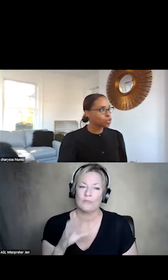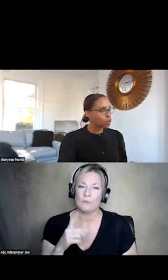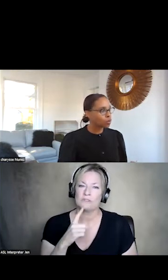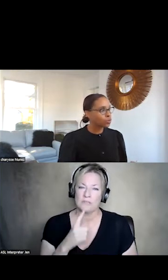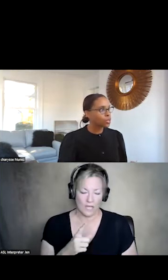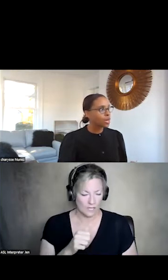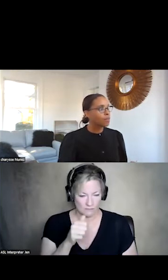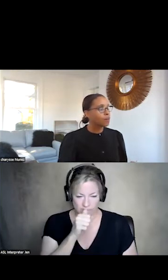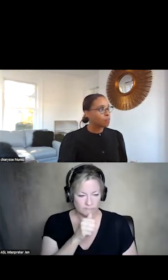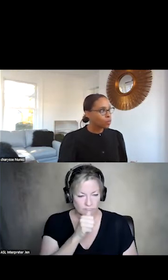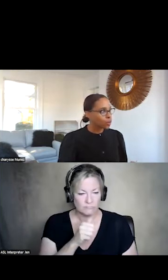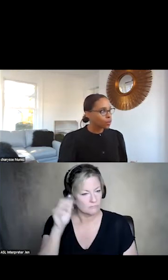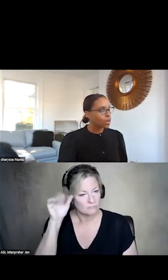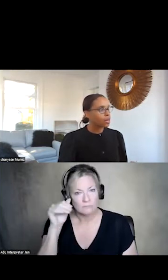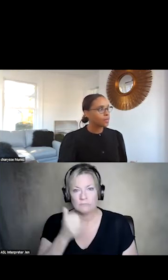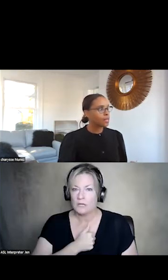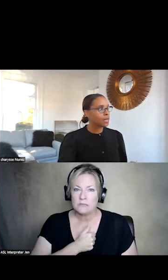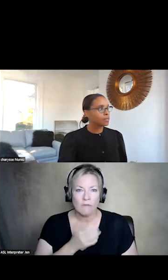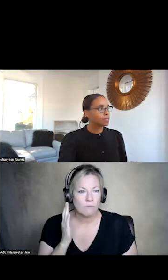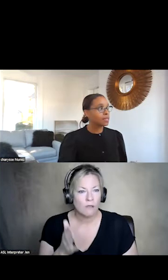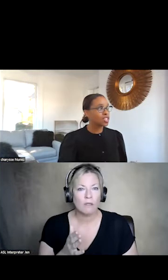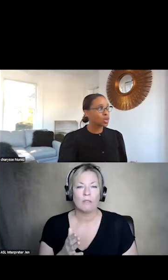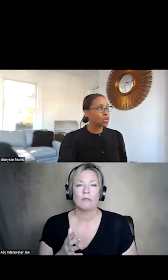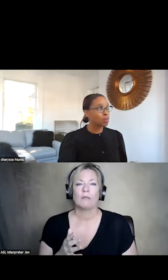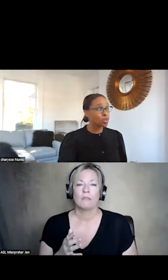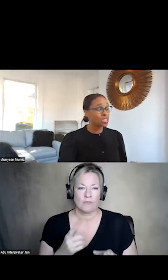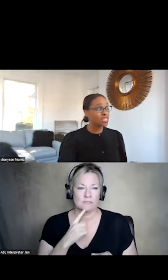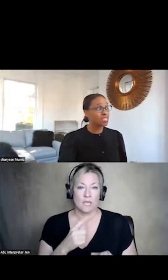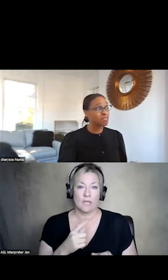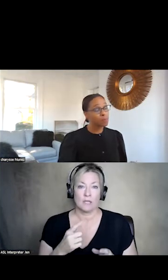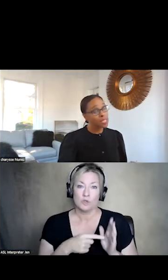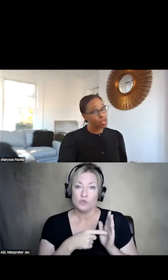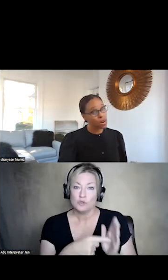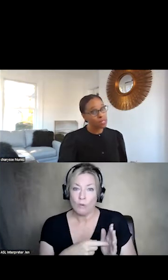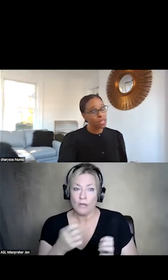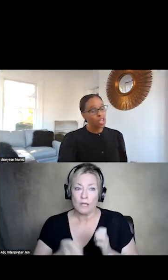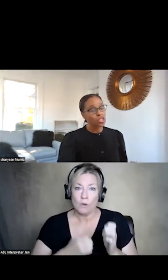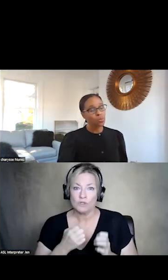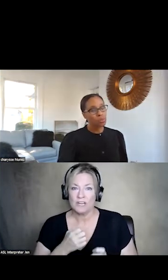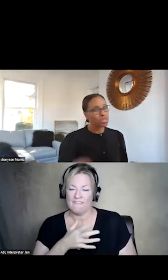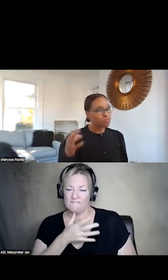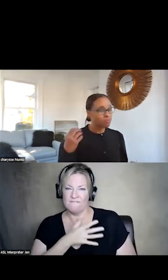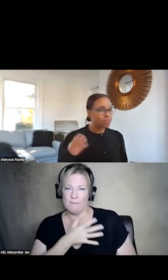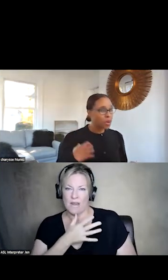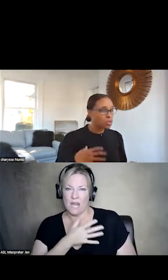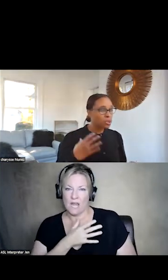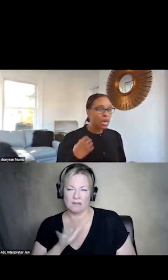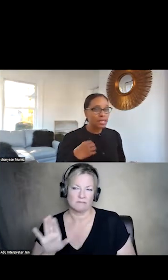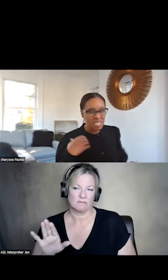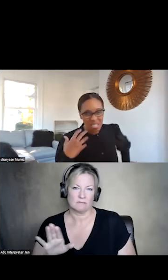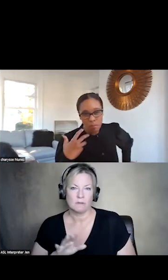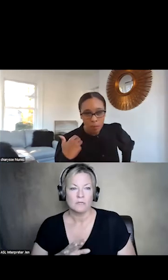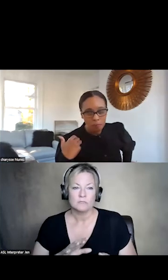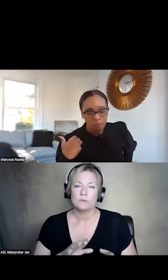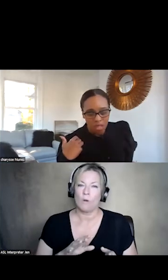through their struggles. They're more inclined to say that showing emotions is a feminine trait. So there's this